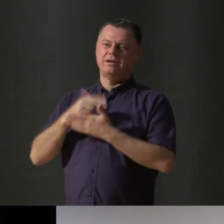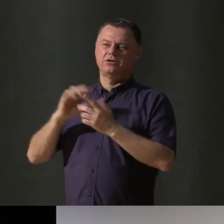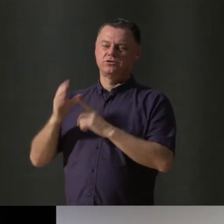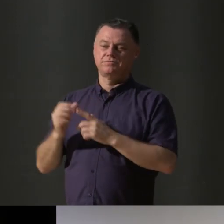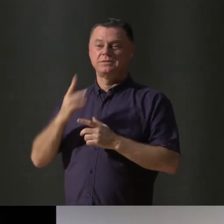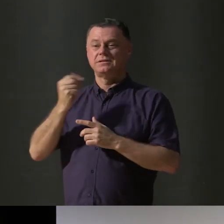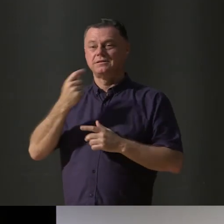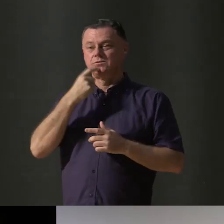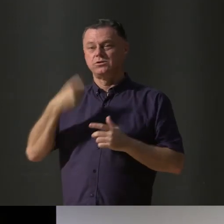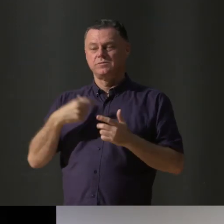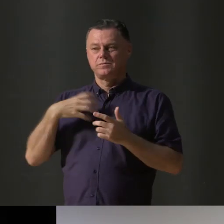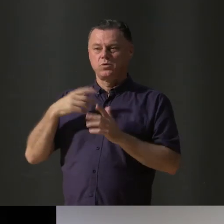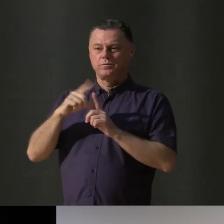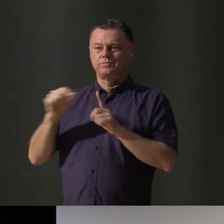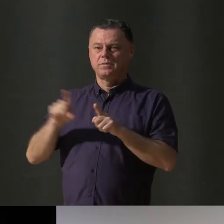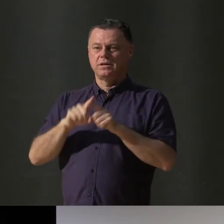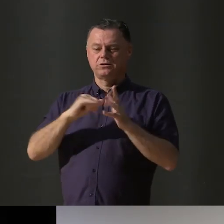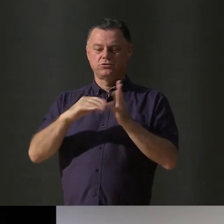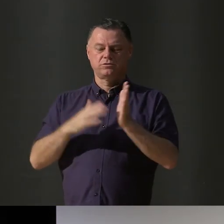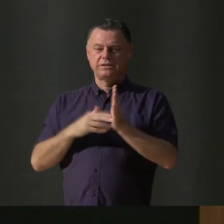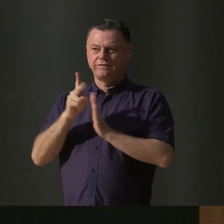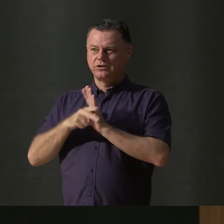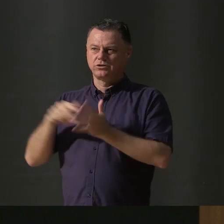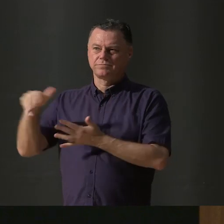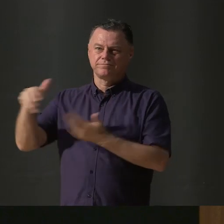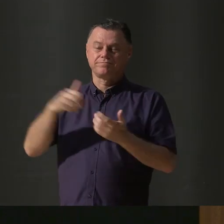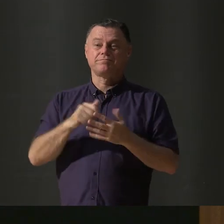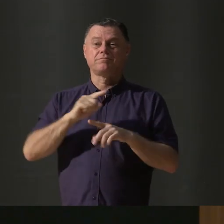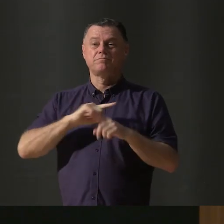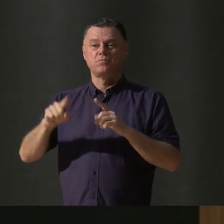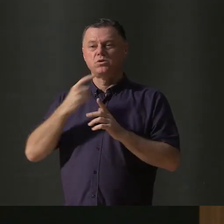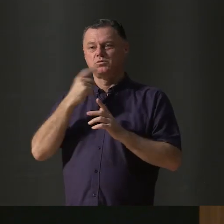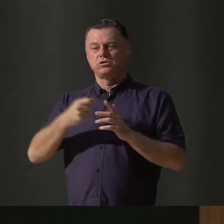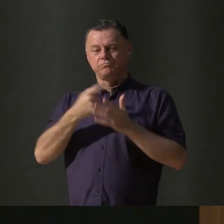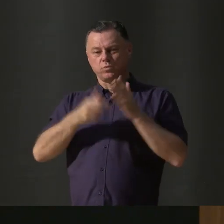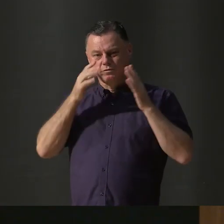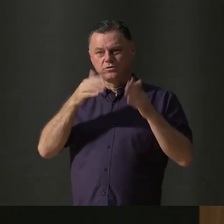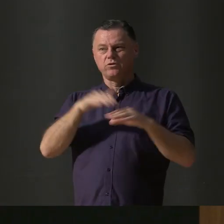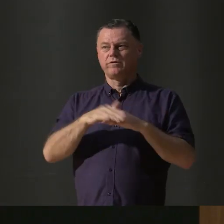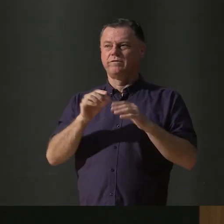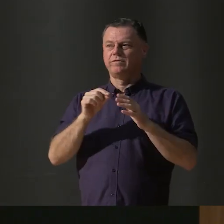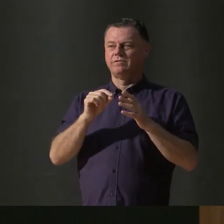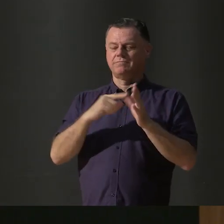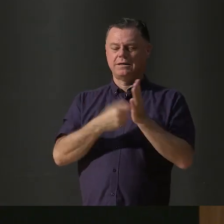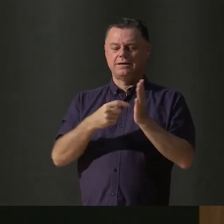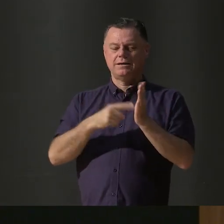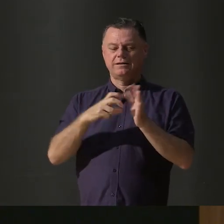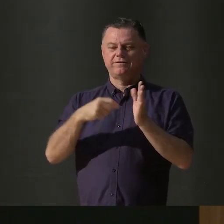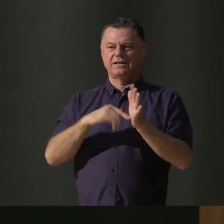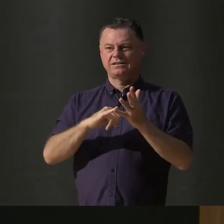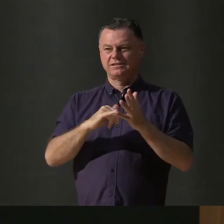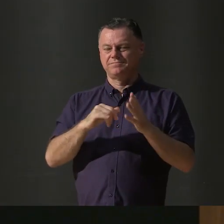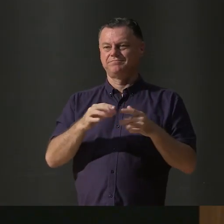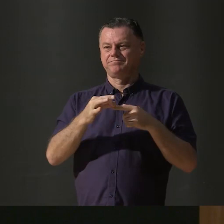born digital content, like social media videos, most focus on physical artefacts.